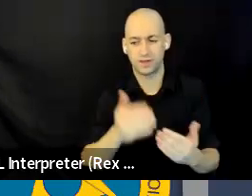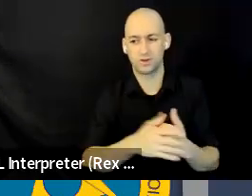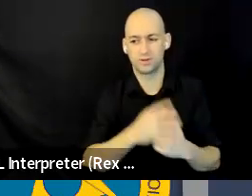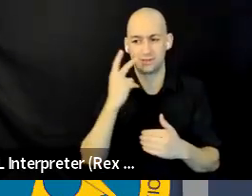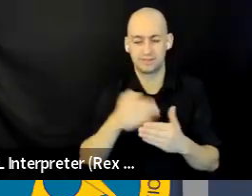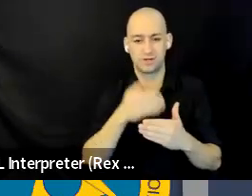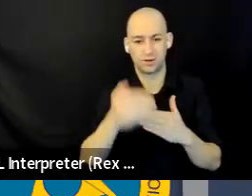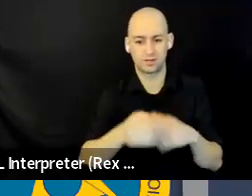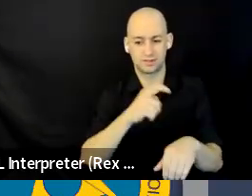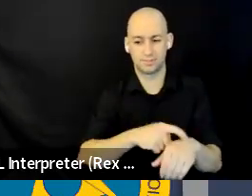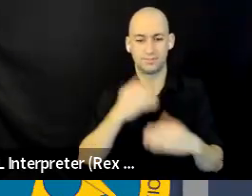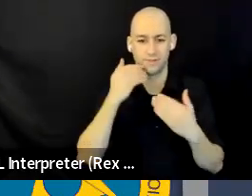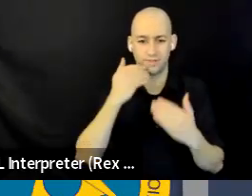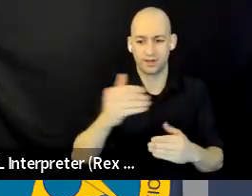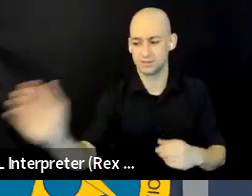time. Thanks.